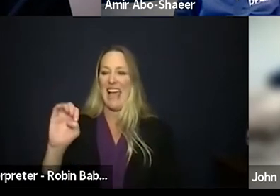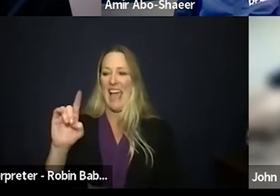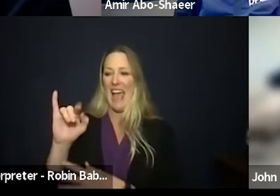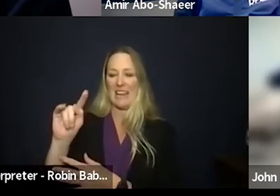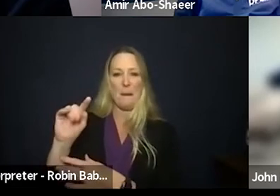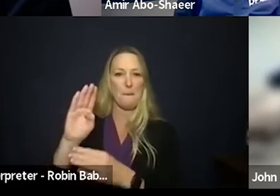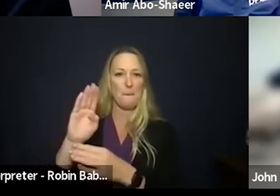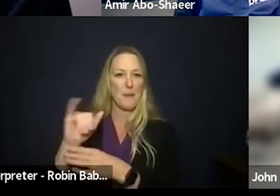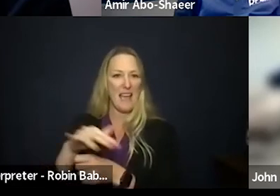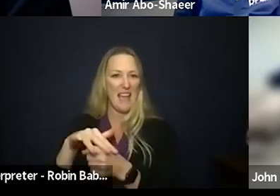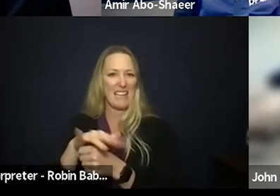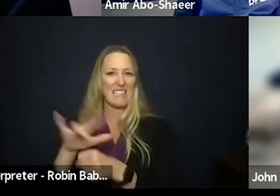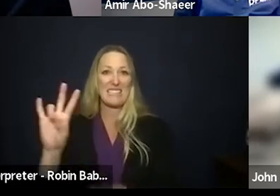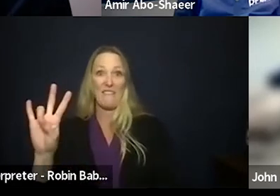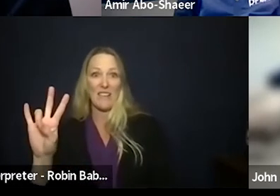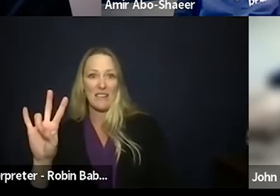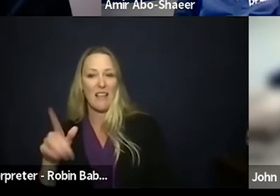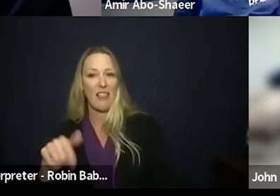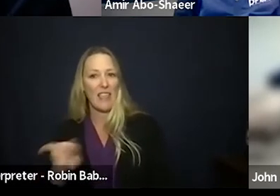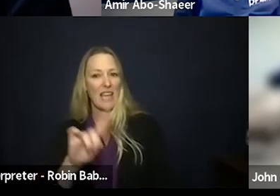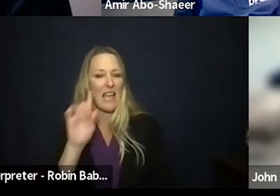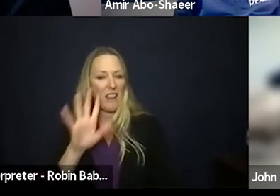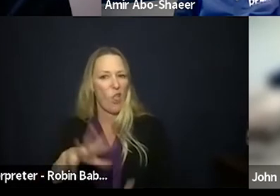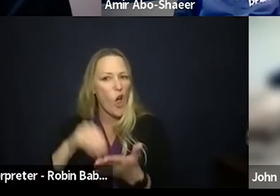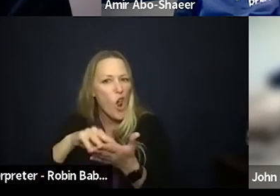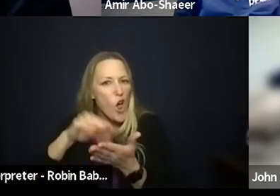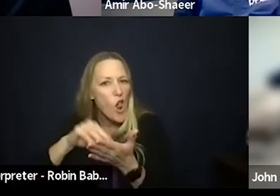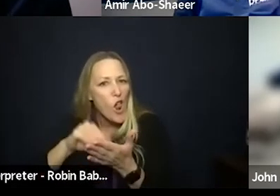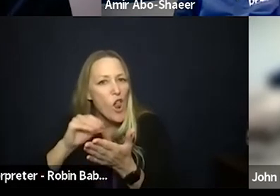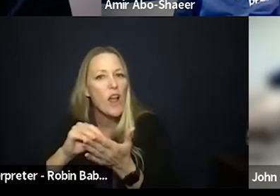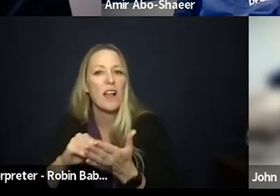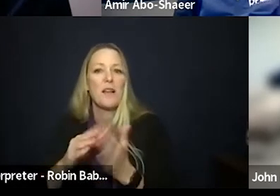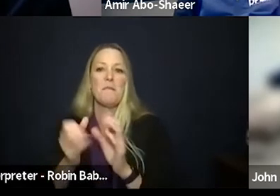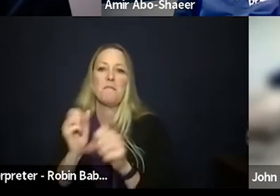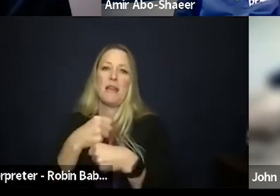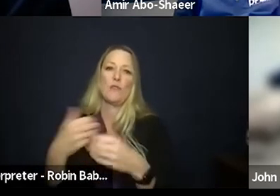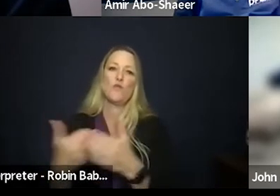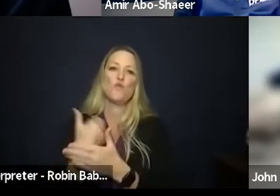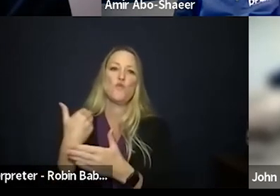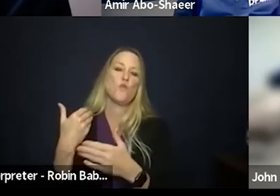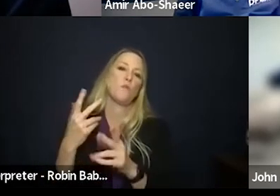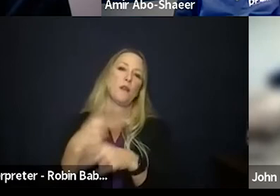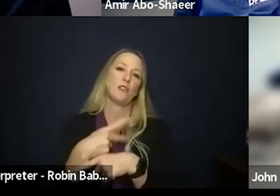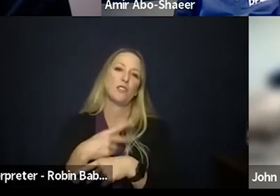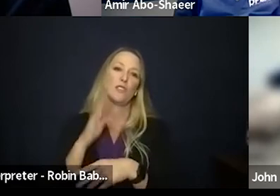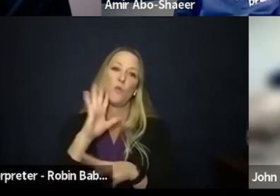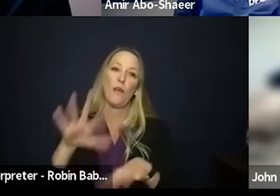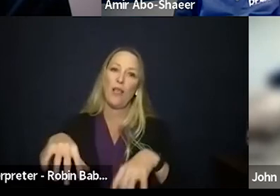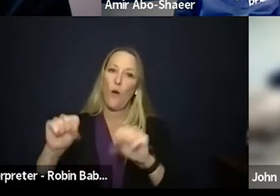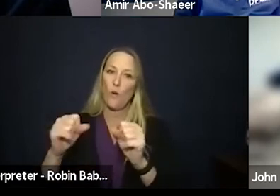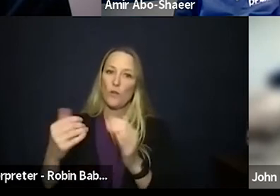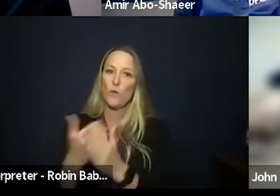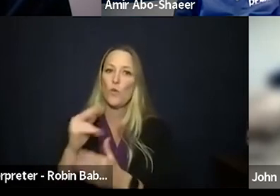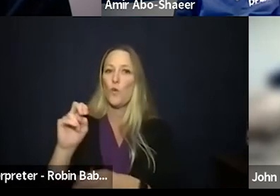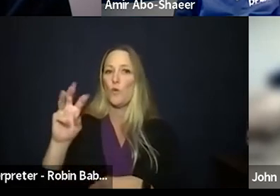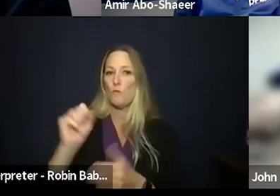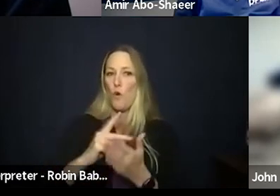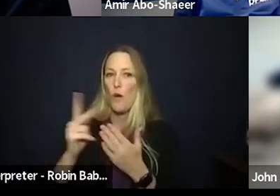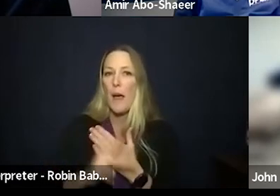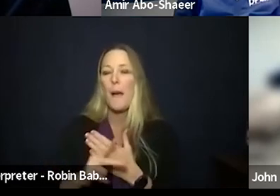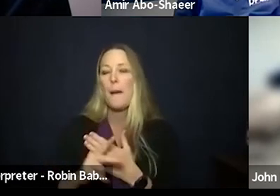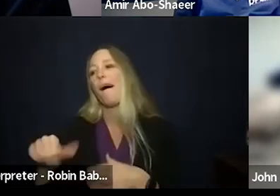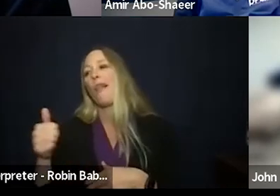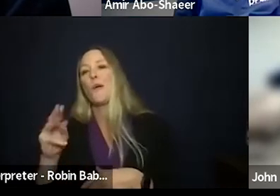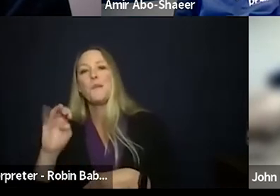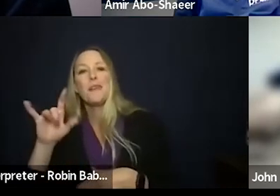create top-notch video productions this studio will host our new school news program dp news other video classes and provide opportunities for